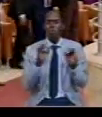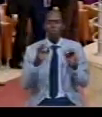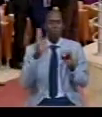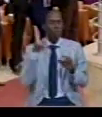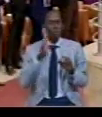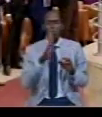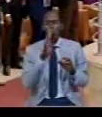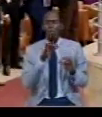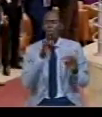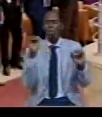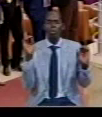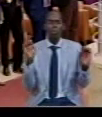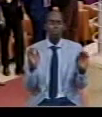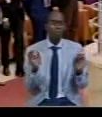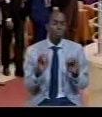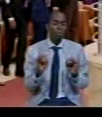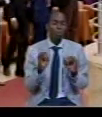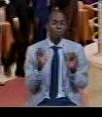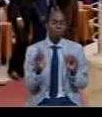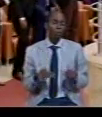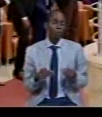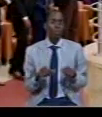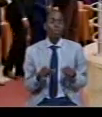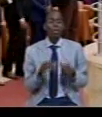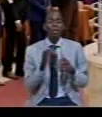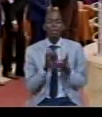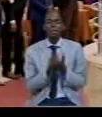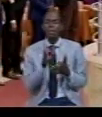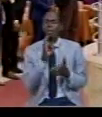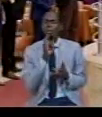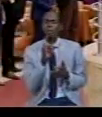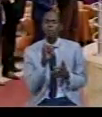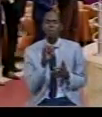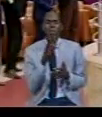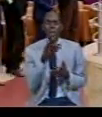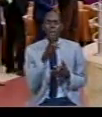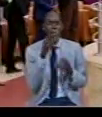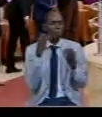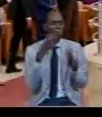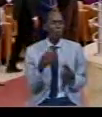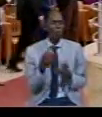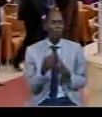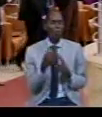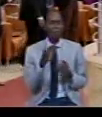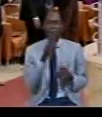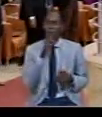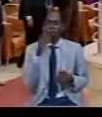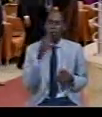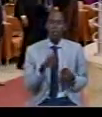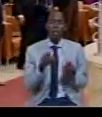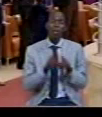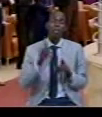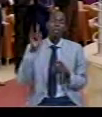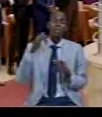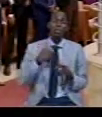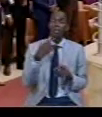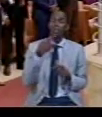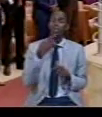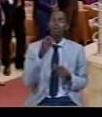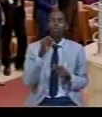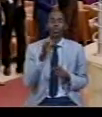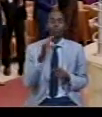And that gives you a lot of assurance that as he has said, so he will do.